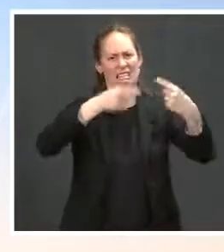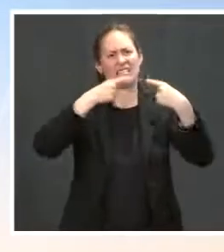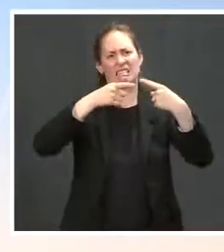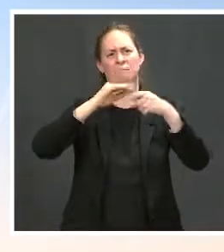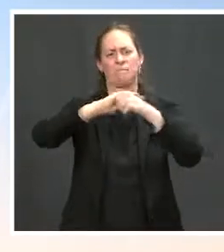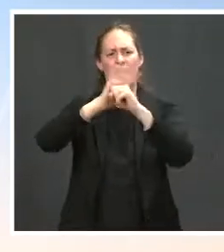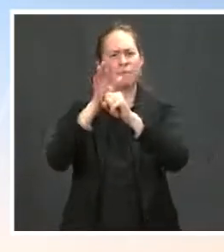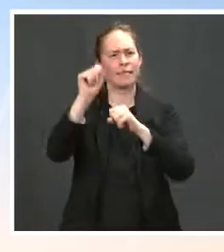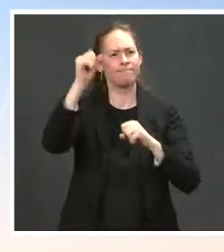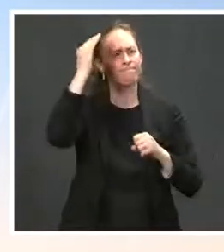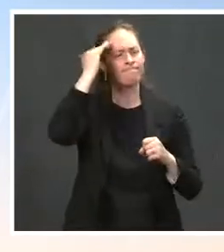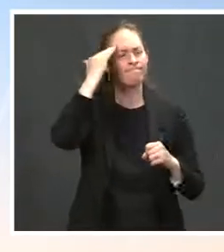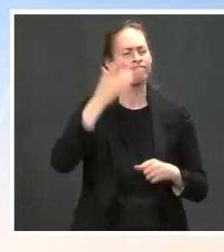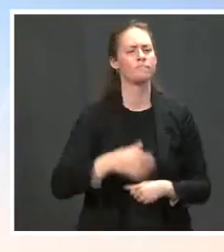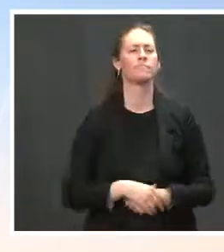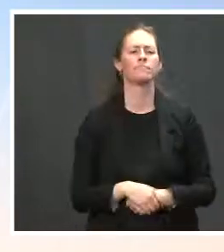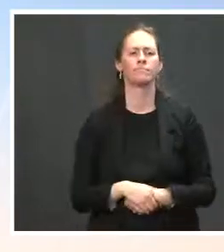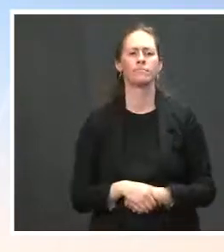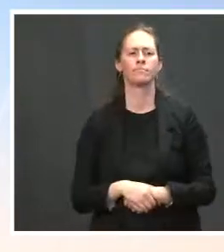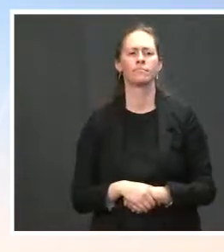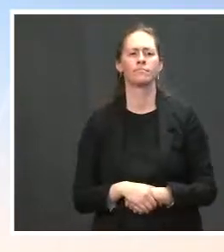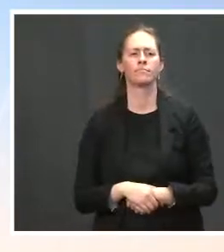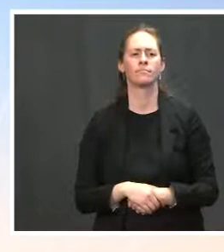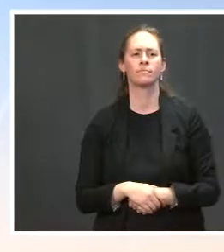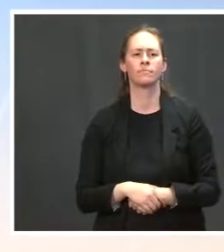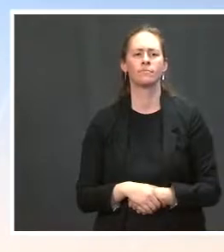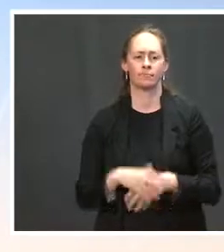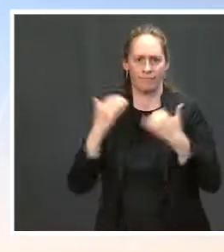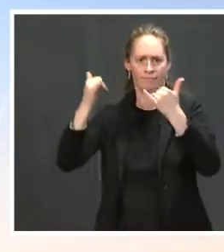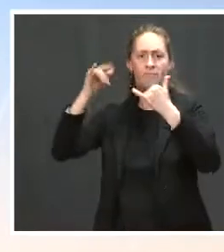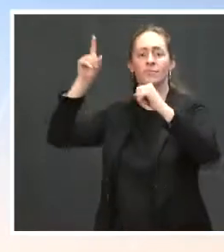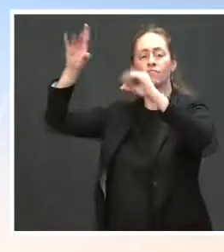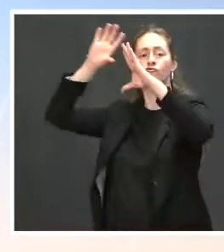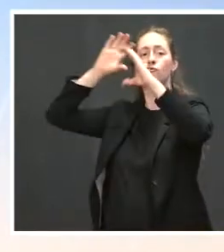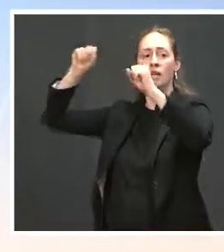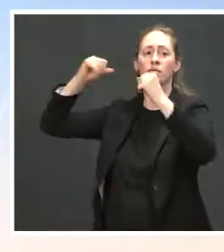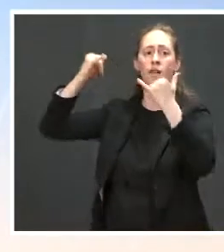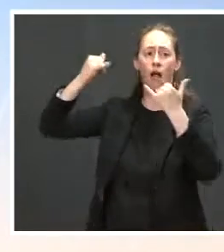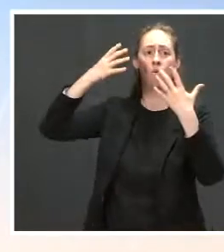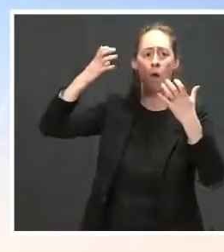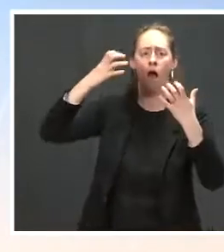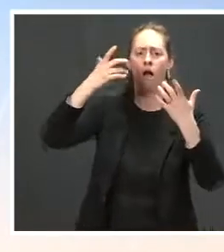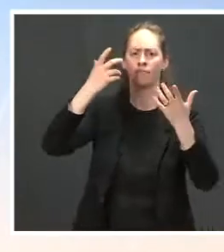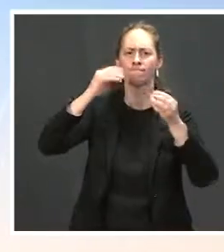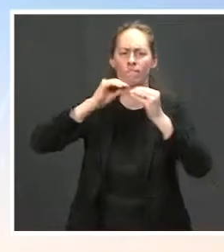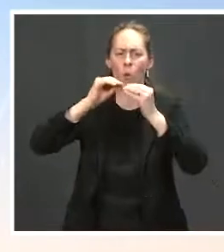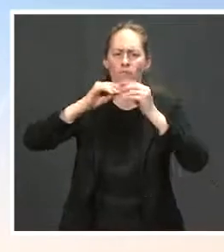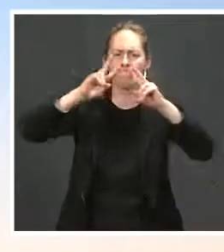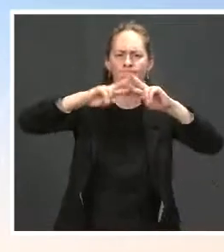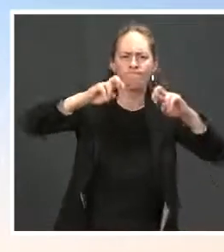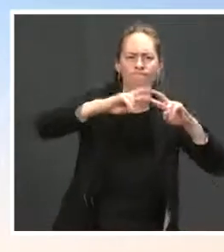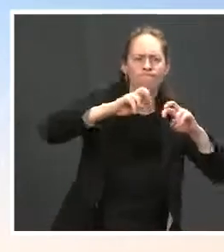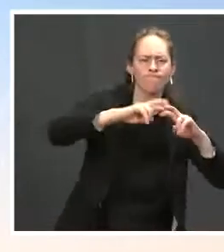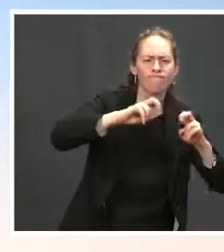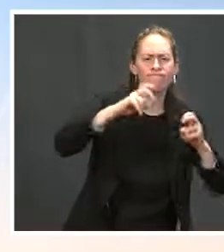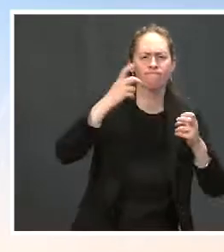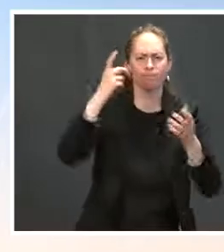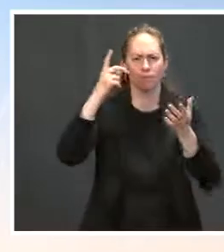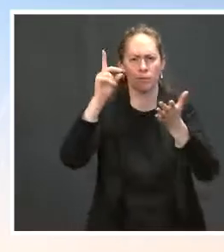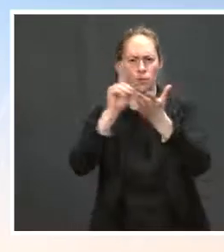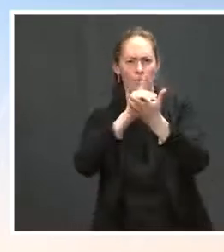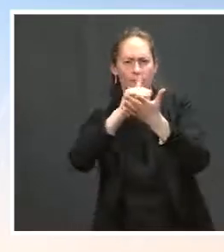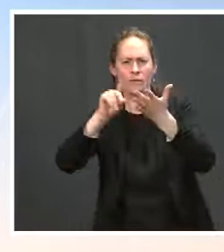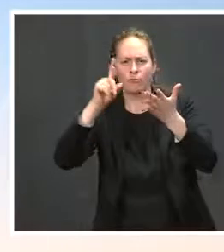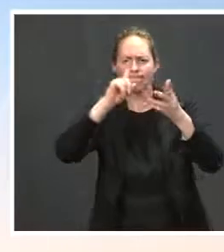Ms. Moritsugu to investigate claims of discrimination from that community in the college admissions process?